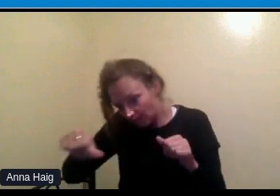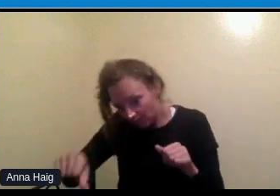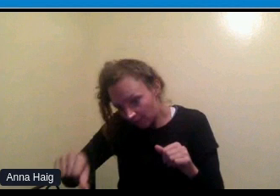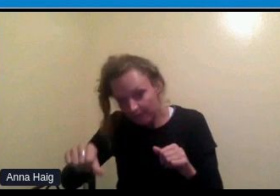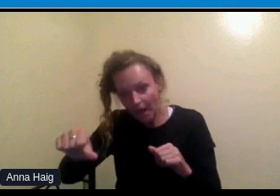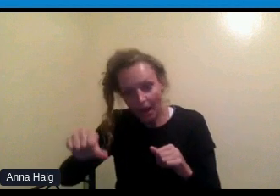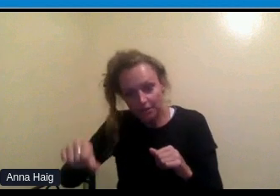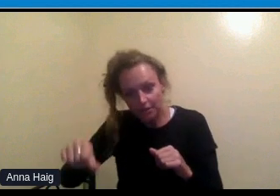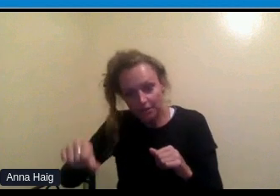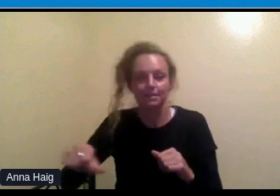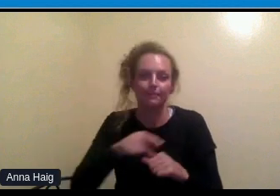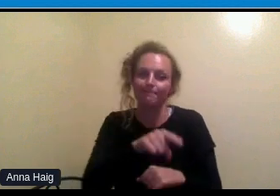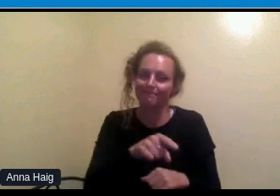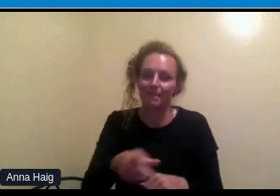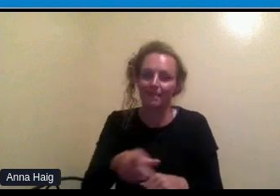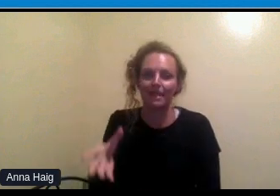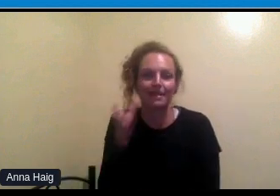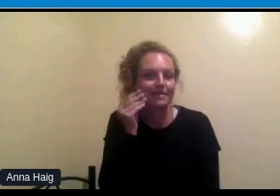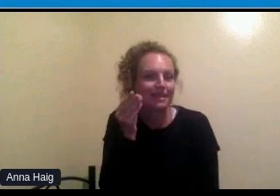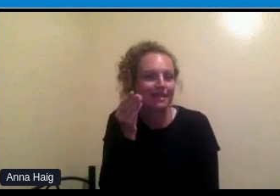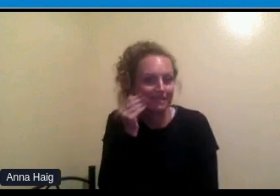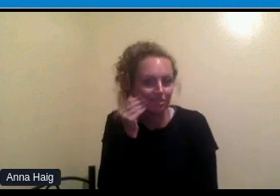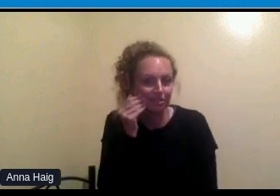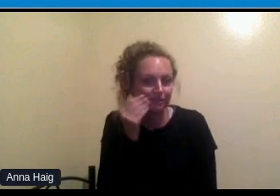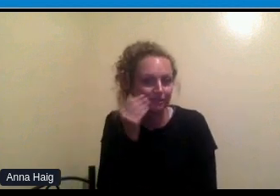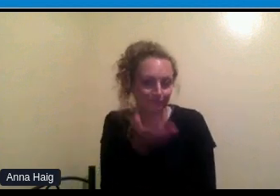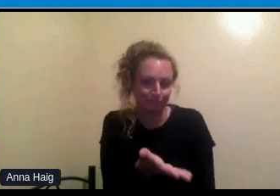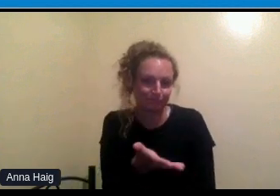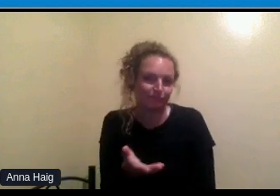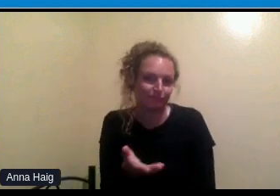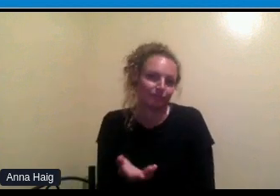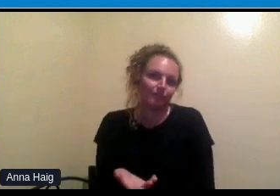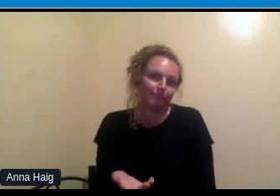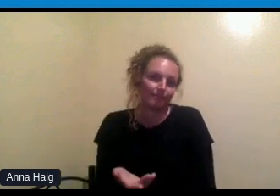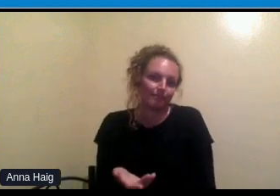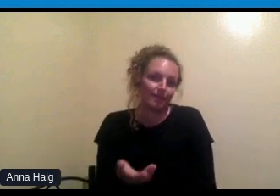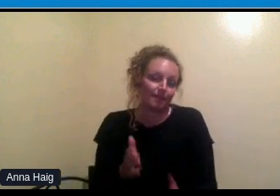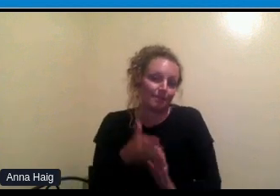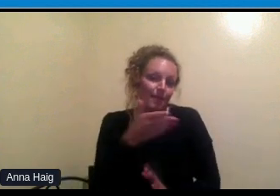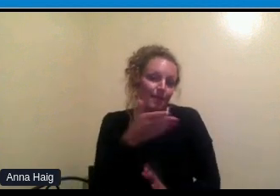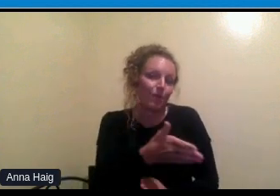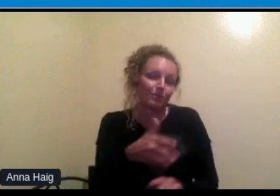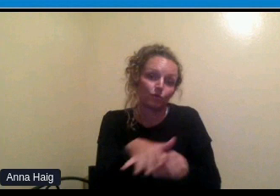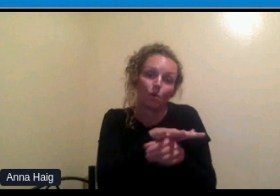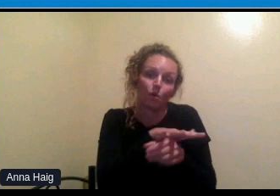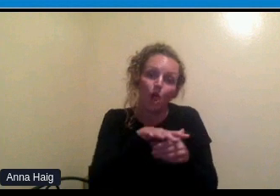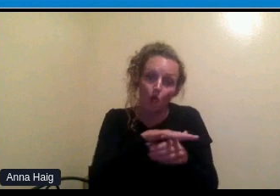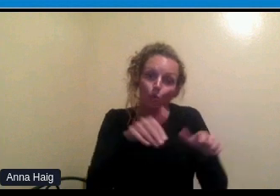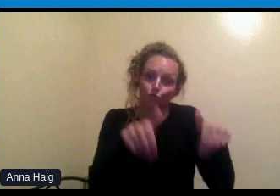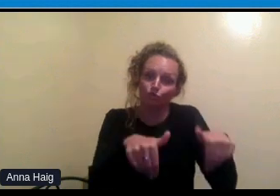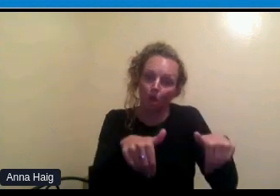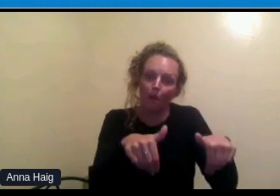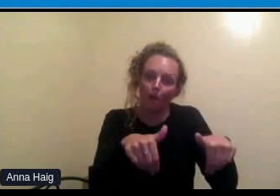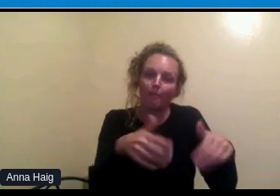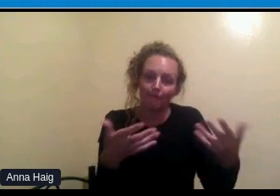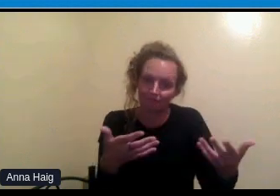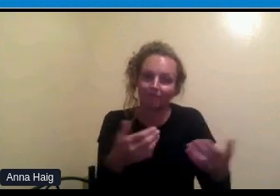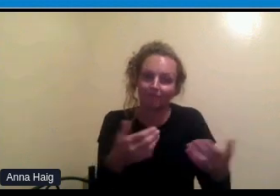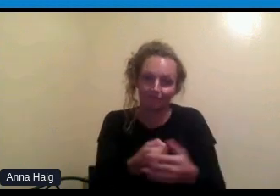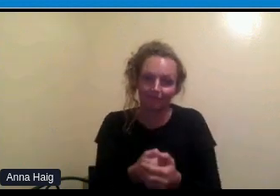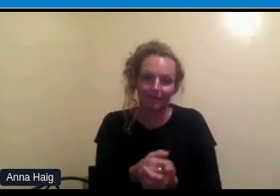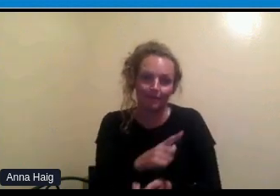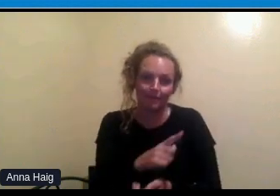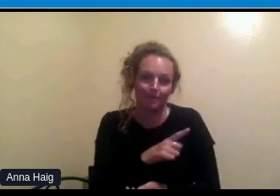do that, but they chose to go to a local store because they felt they'd be looked after a little better. And actually, again, it reminds me, I ended up putting some